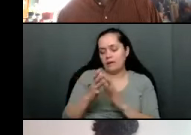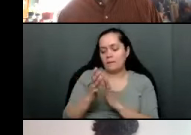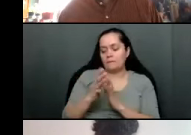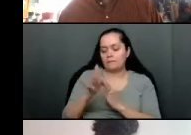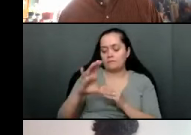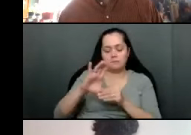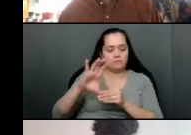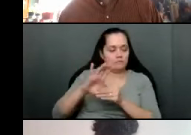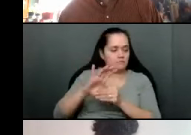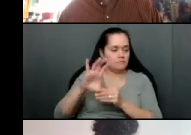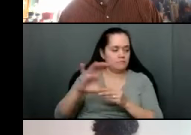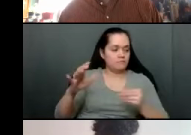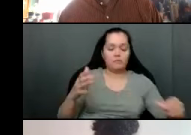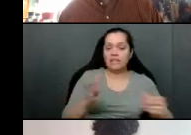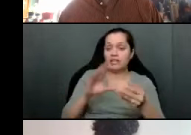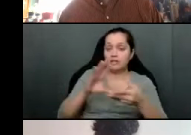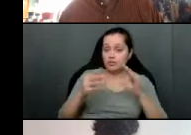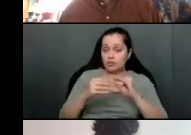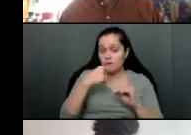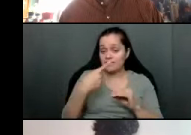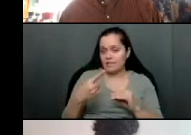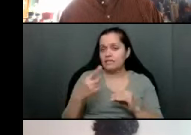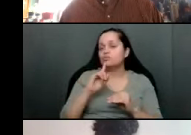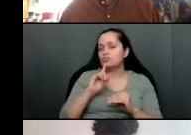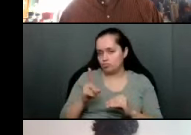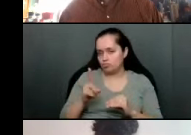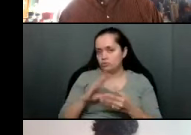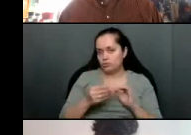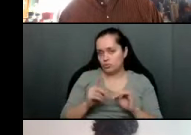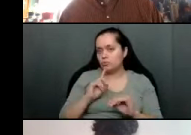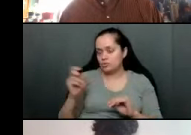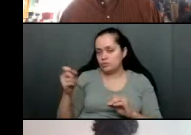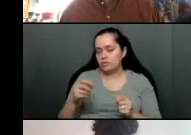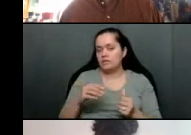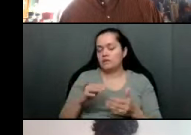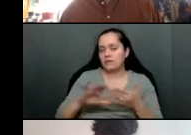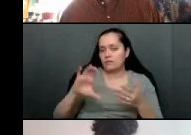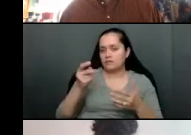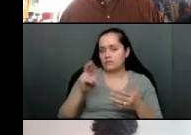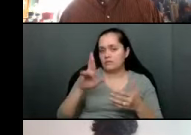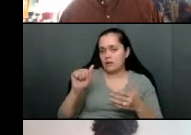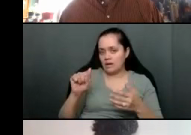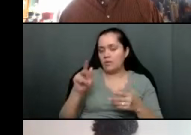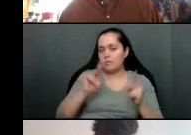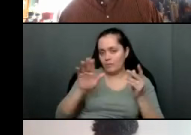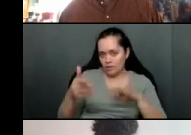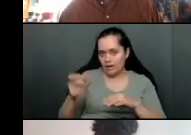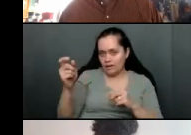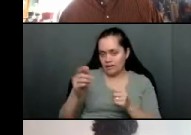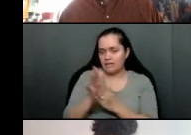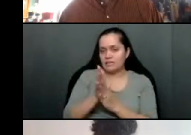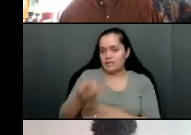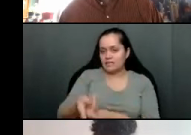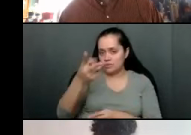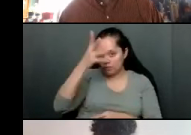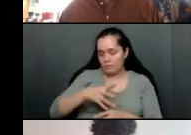story that he just told is true. There was this cholera outbreak, people were dying, and two men